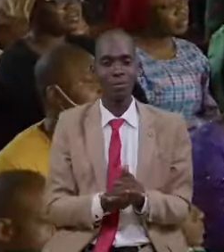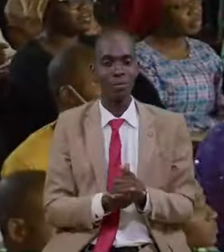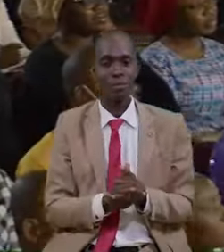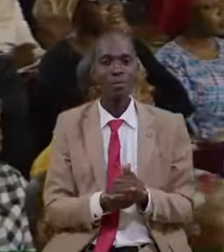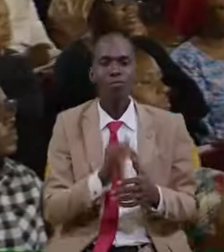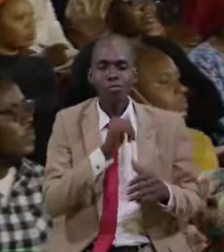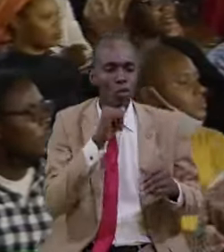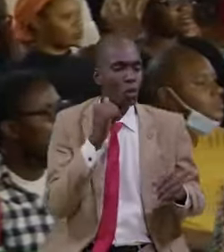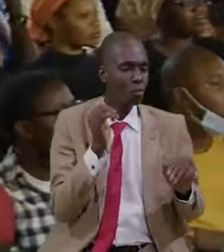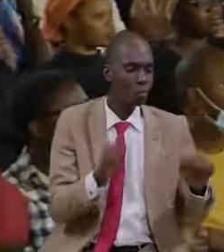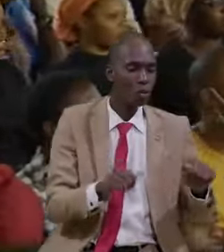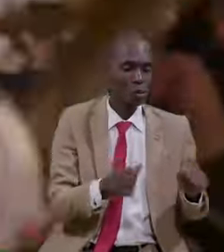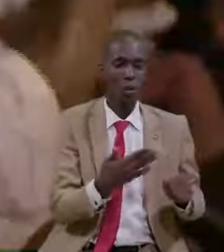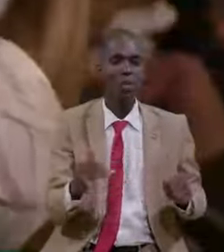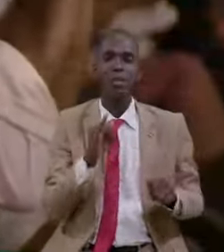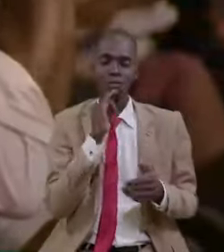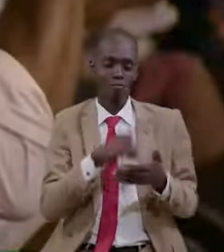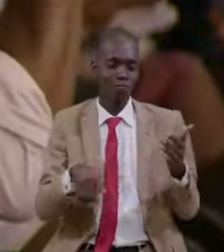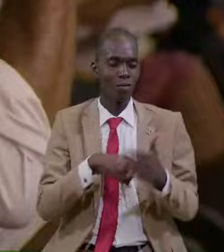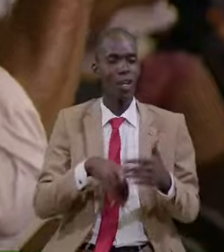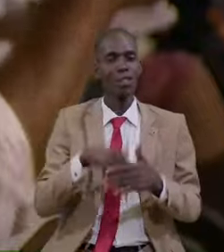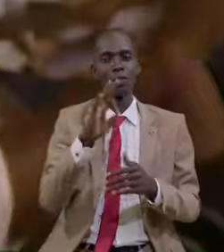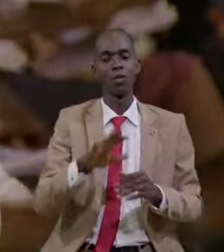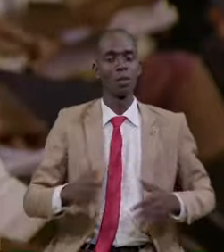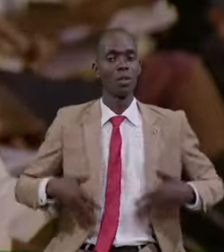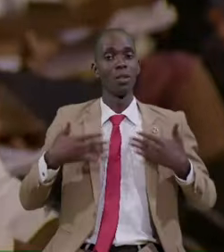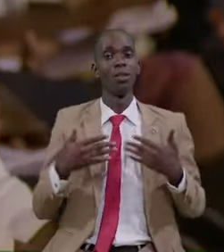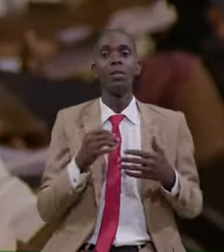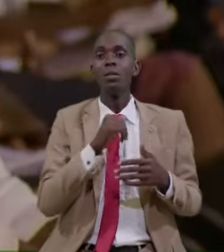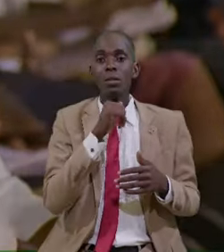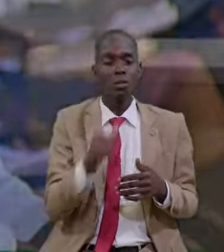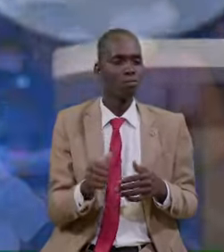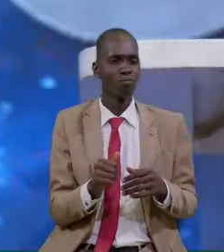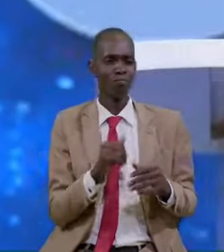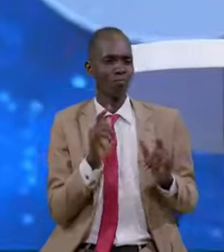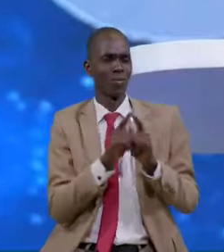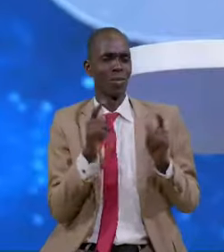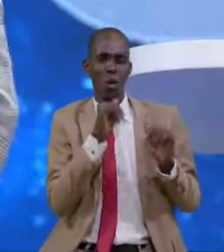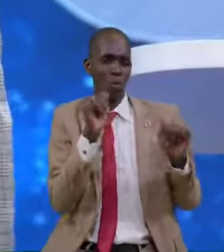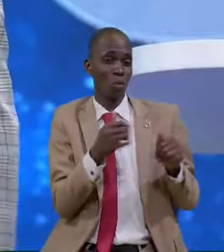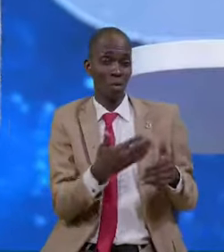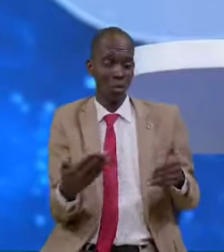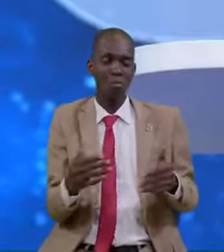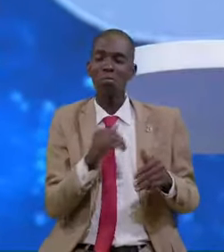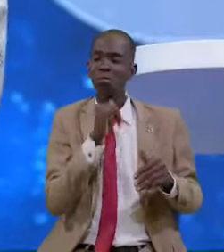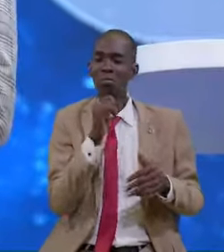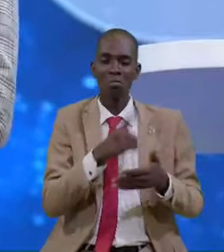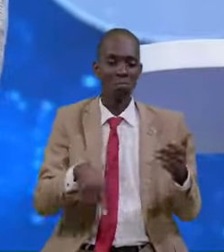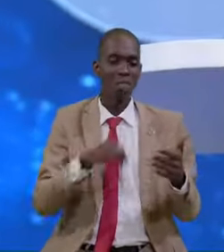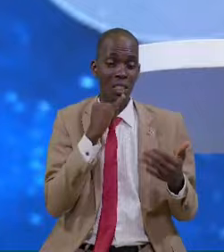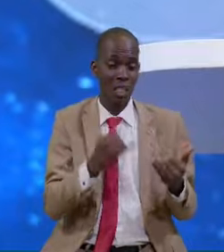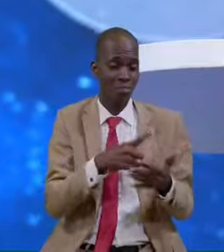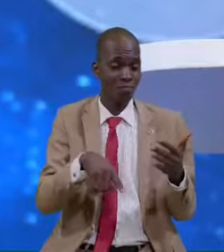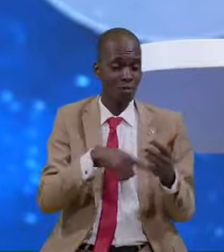Improbable is cancelled from your dictionary. Incredible, that's cancelled from your dictionary. What you thought you could not